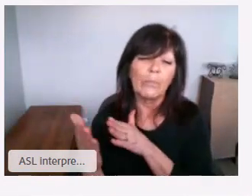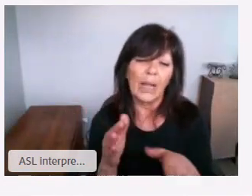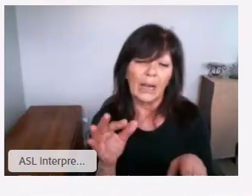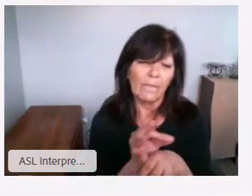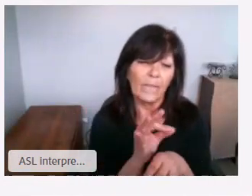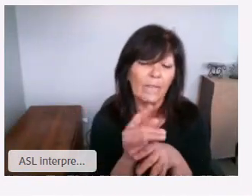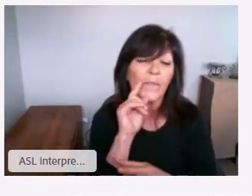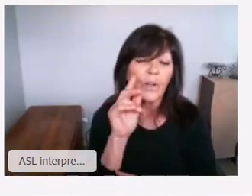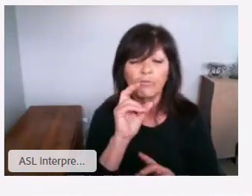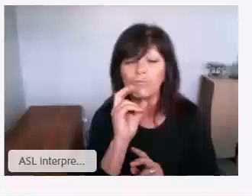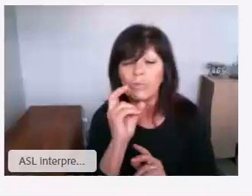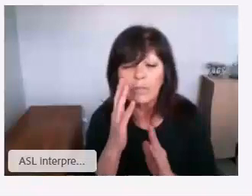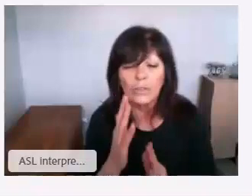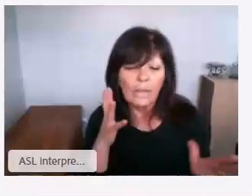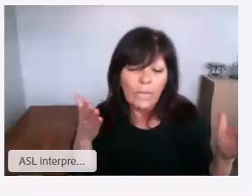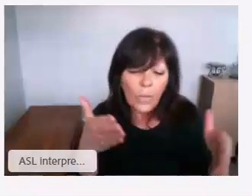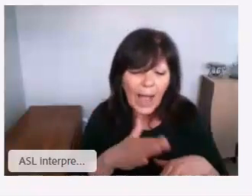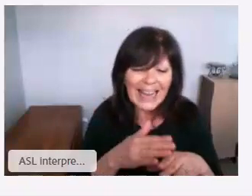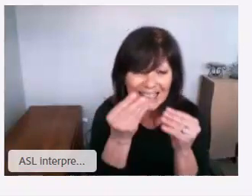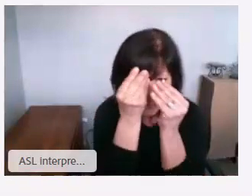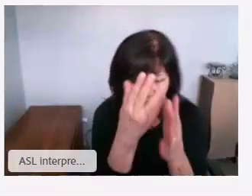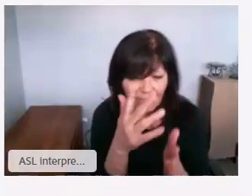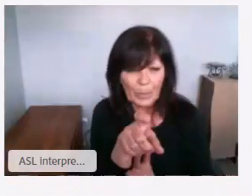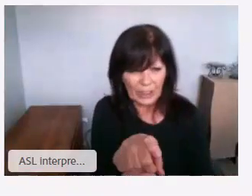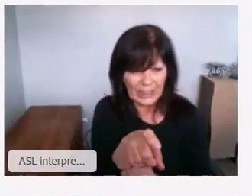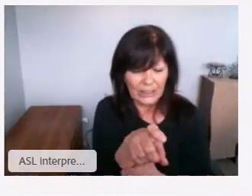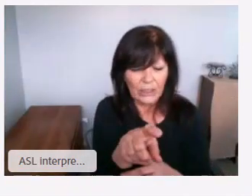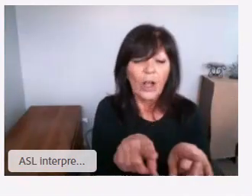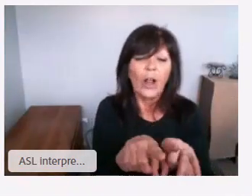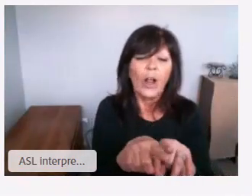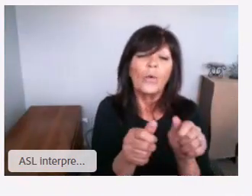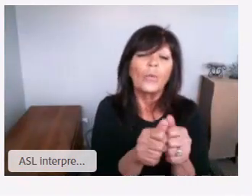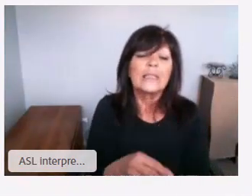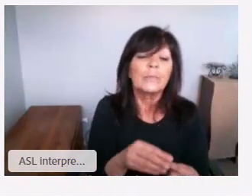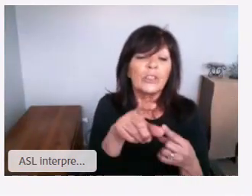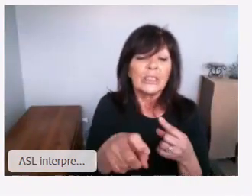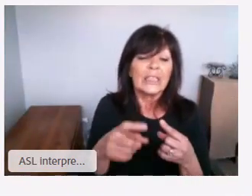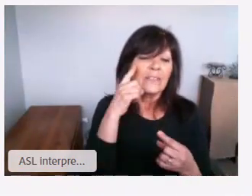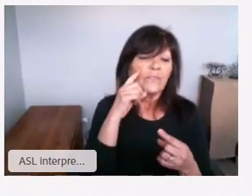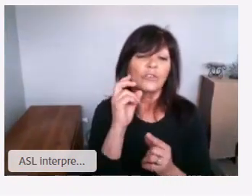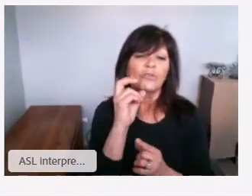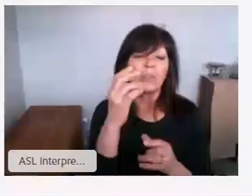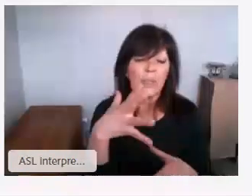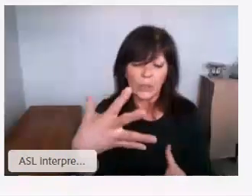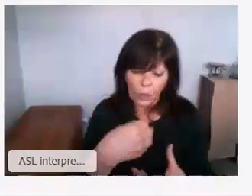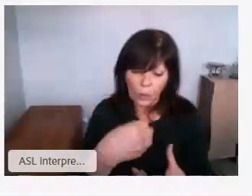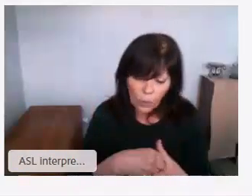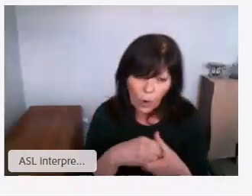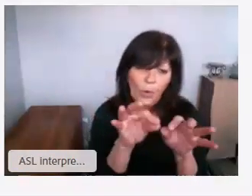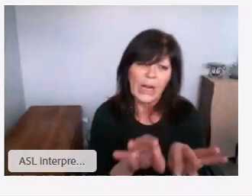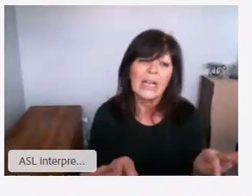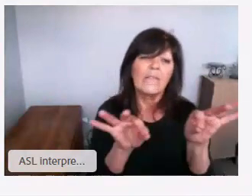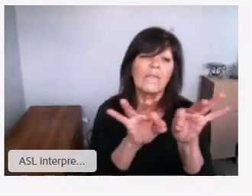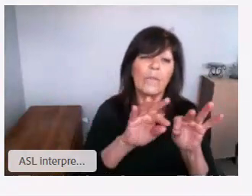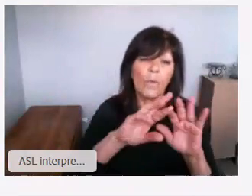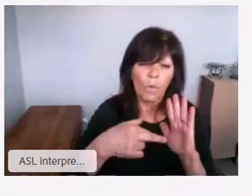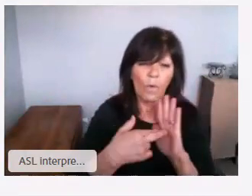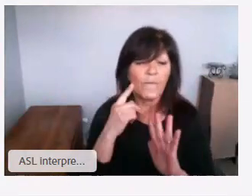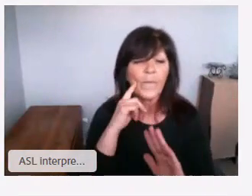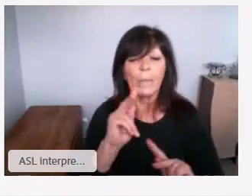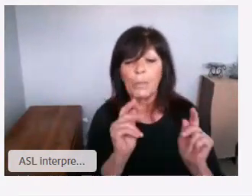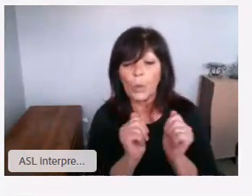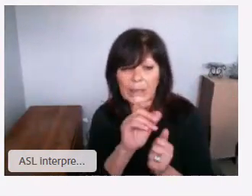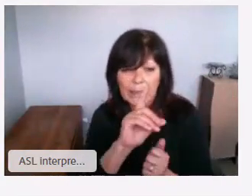that is focused on information needs, along with special needs for travelers that incorporate important information relevant to people with